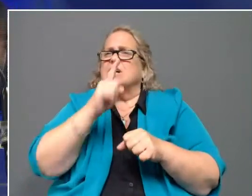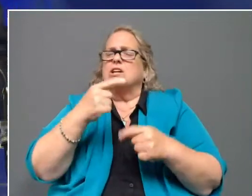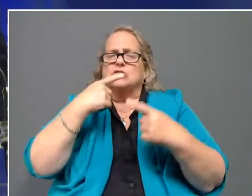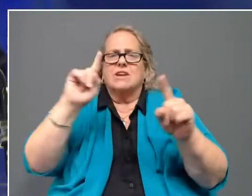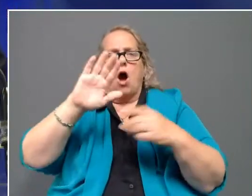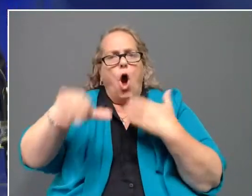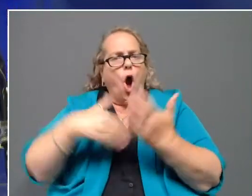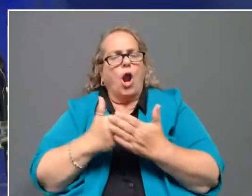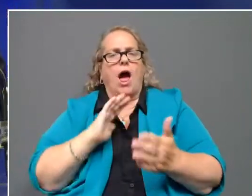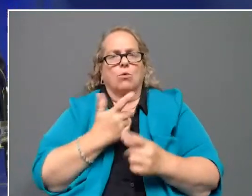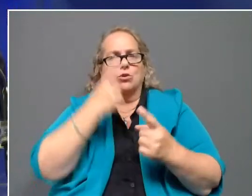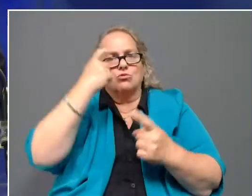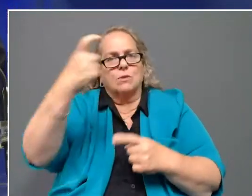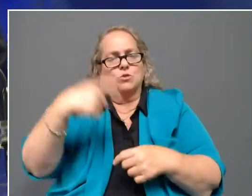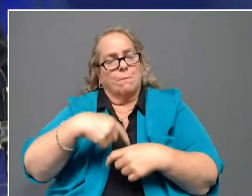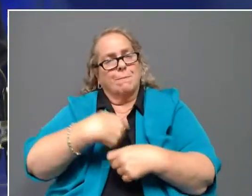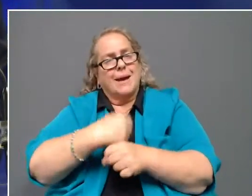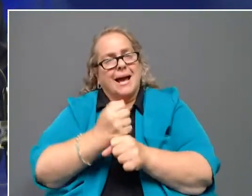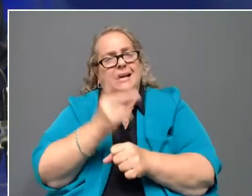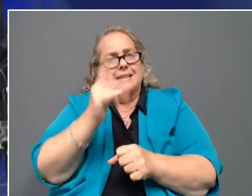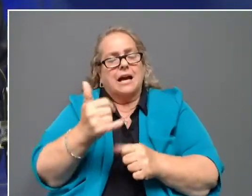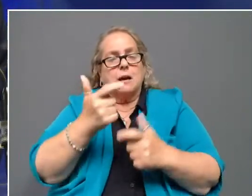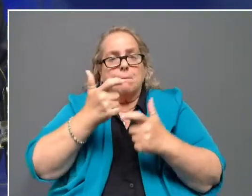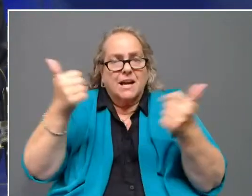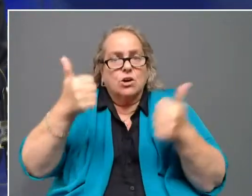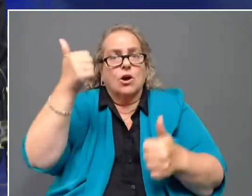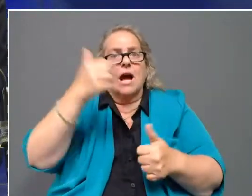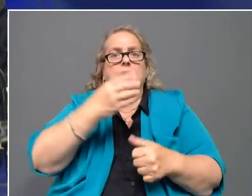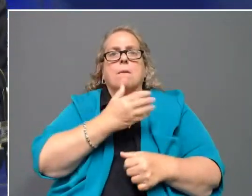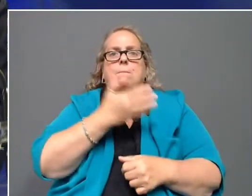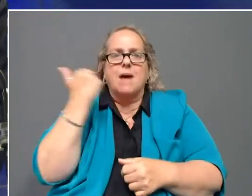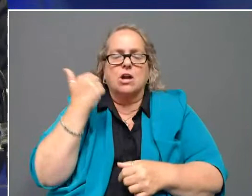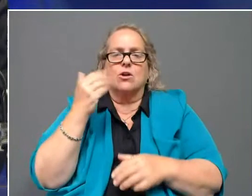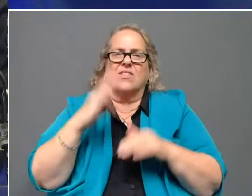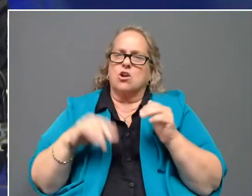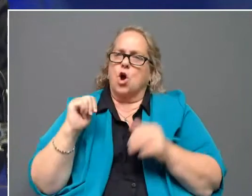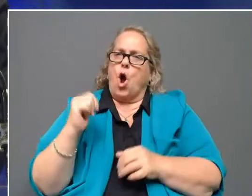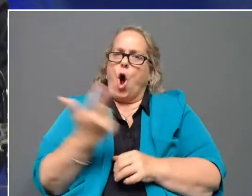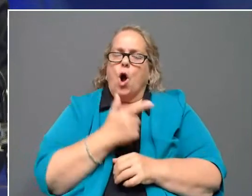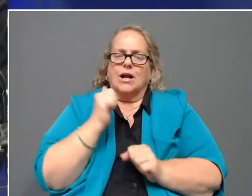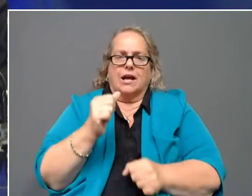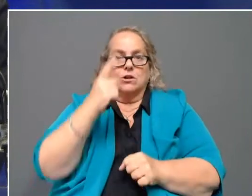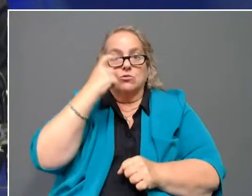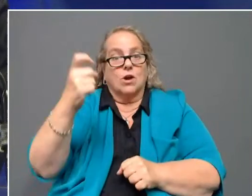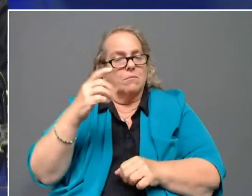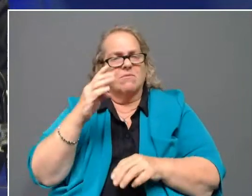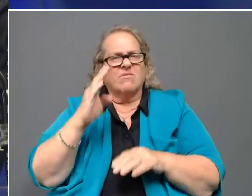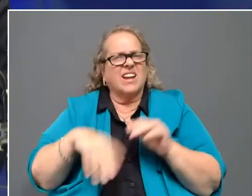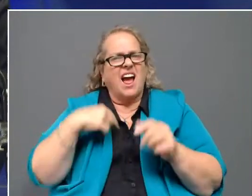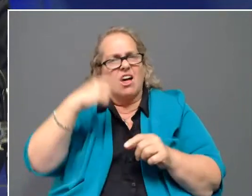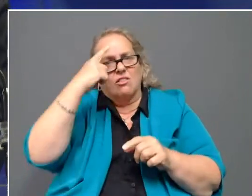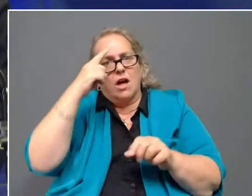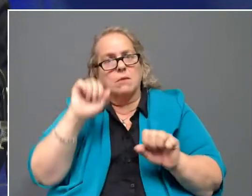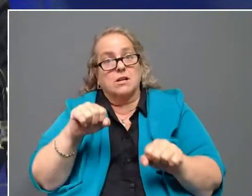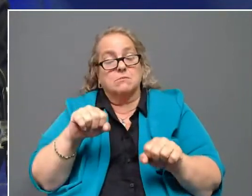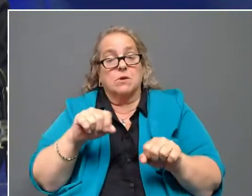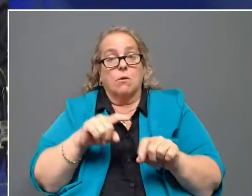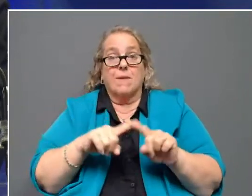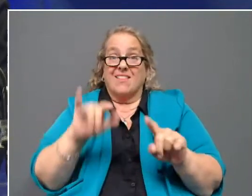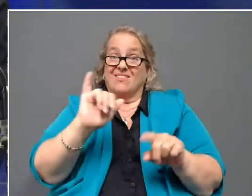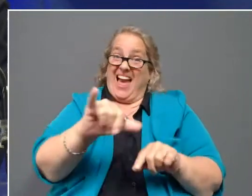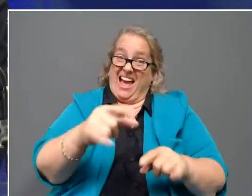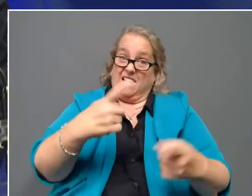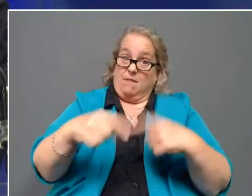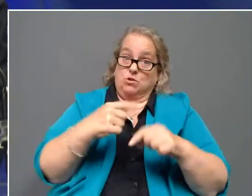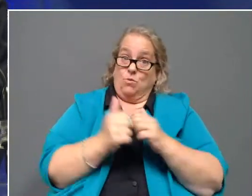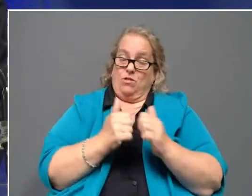better than any of us could have ever dreamed, than I ever thought was possible. But you know, that comes with the responsibility too. Just like we had